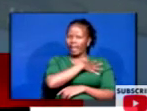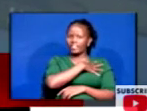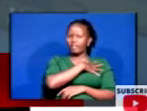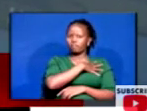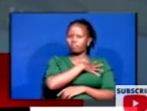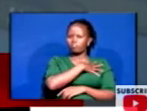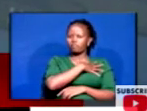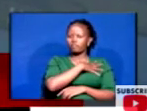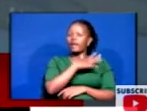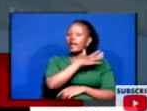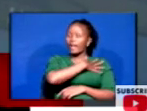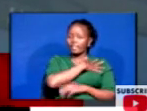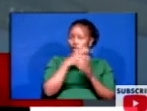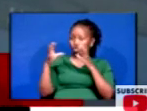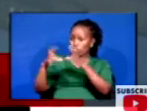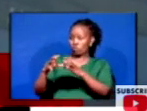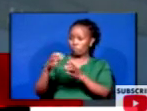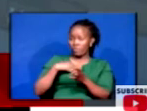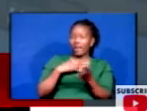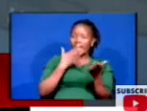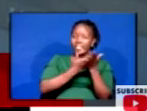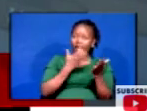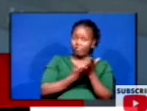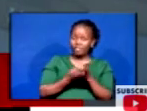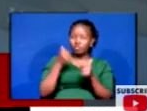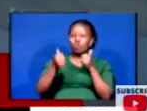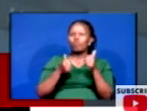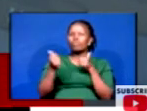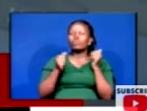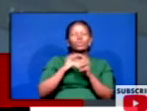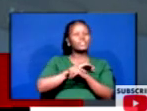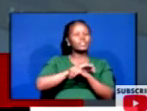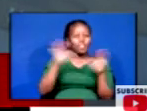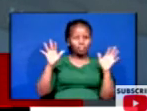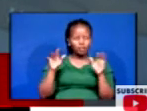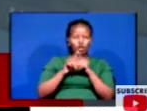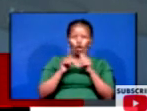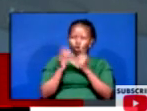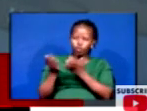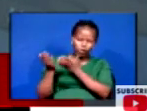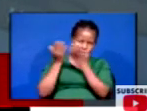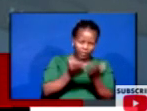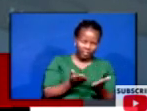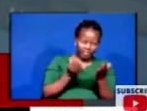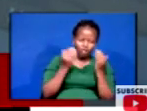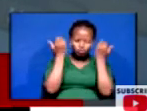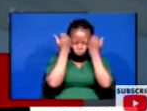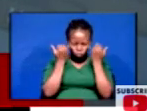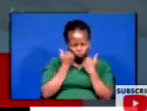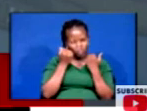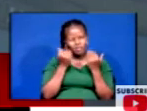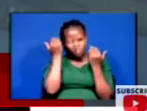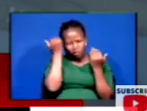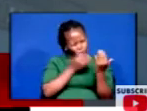NASA, right. They had evidence. And that evidence was really credible. And they presented it to court. The court looked at it. And in fact, they were